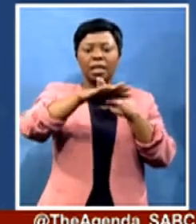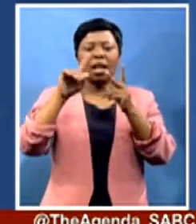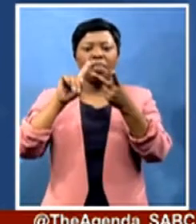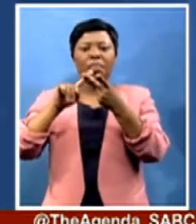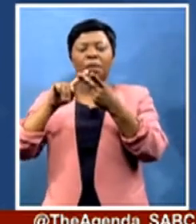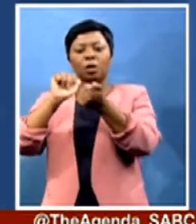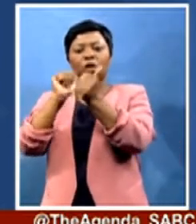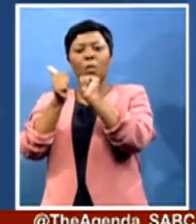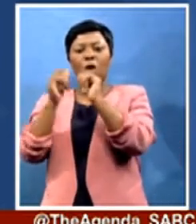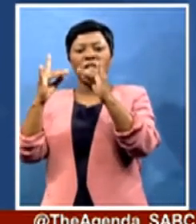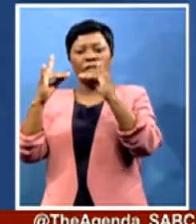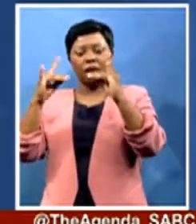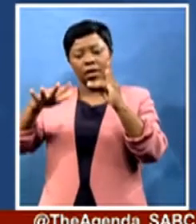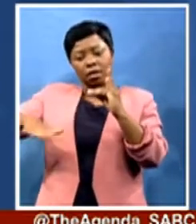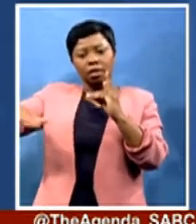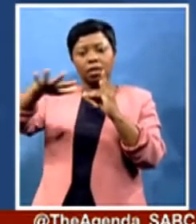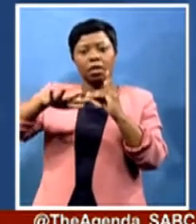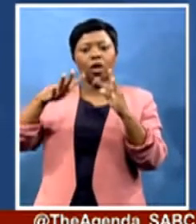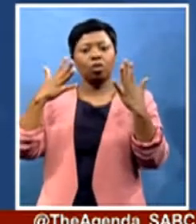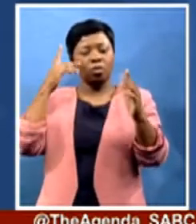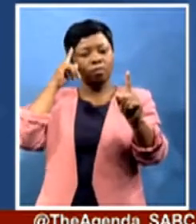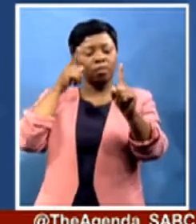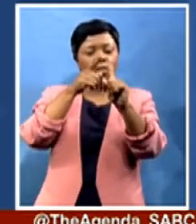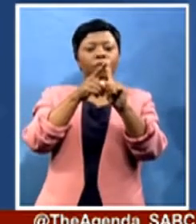large numbers of people per day is high,